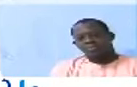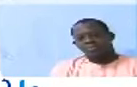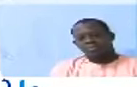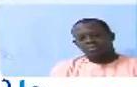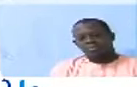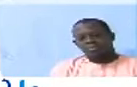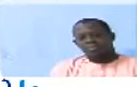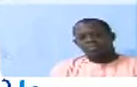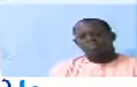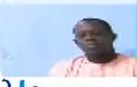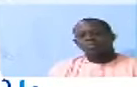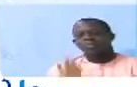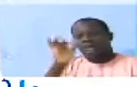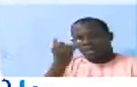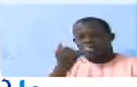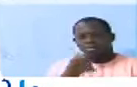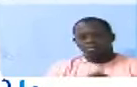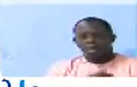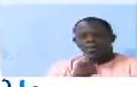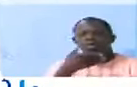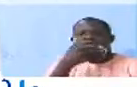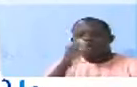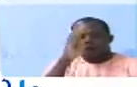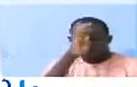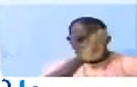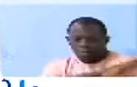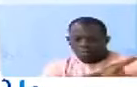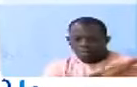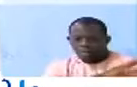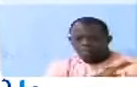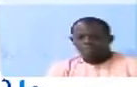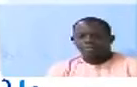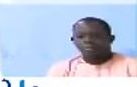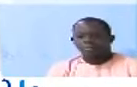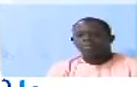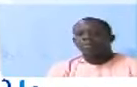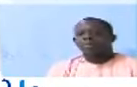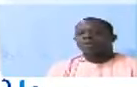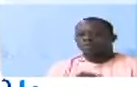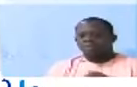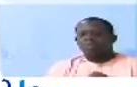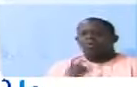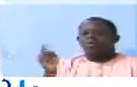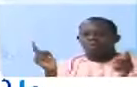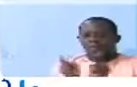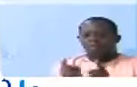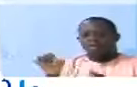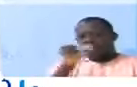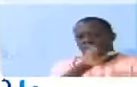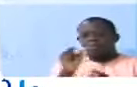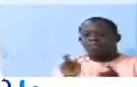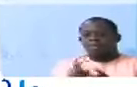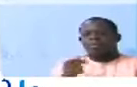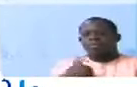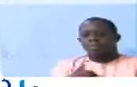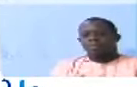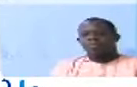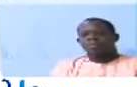Yes, they left. My younger brother. He came back to me and said to me,